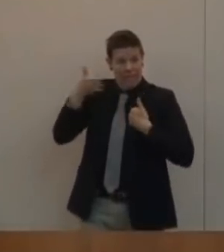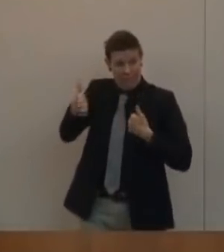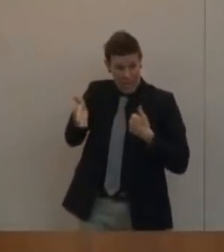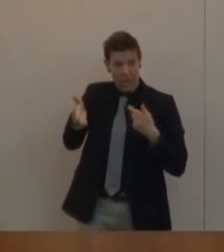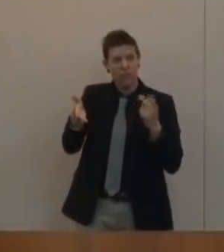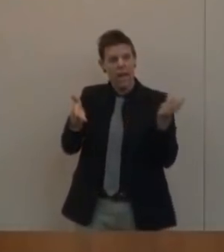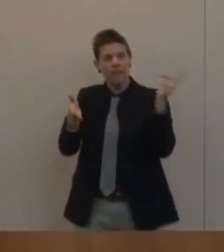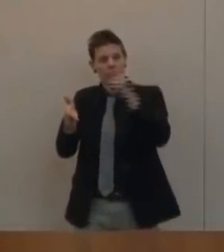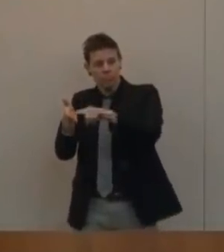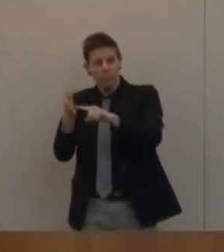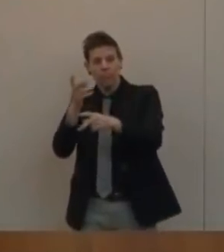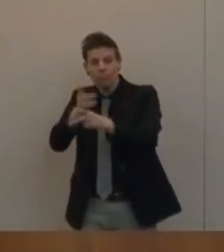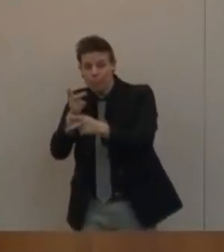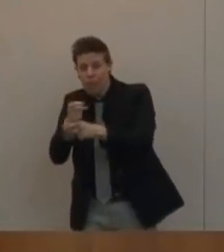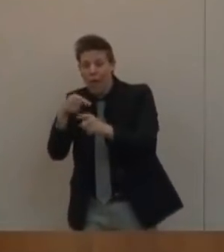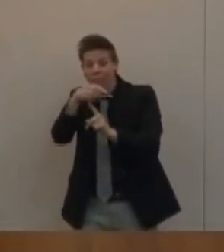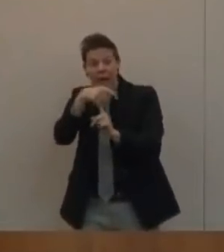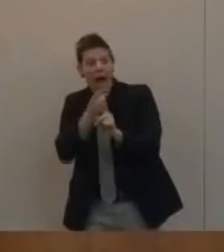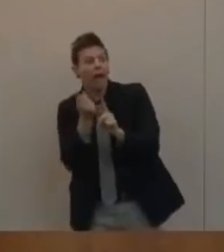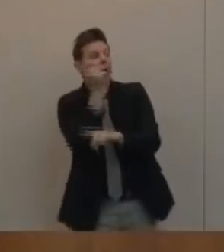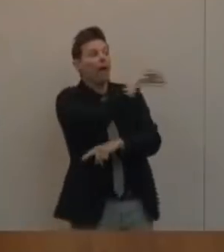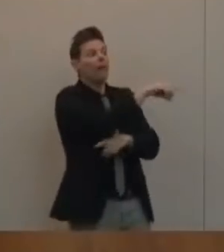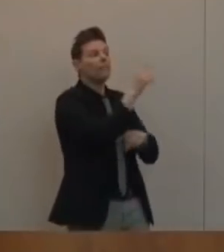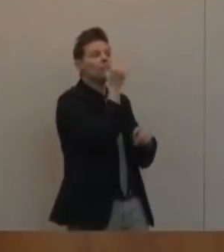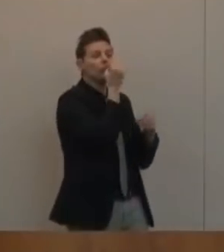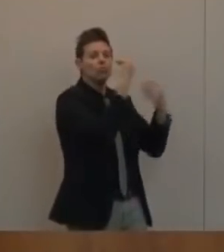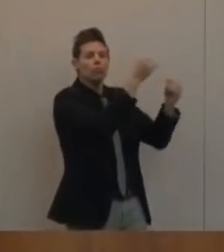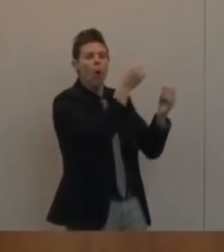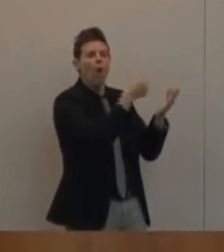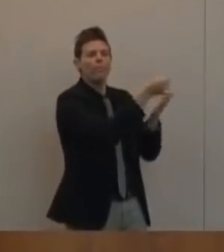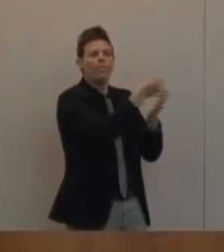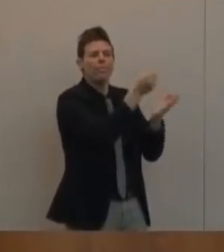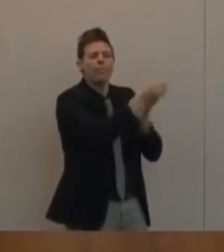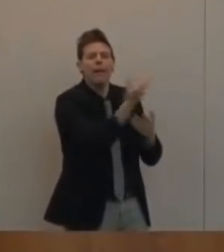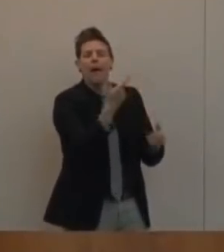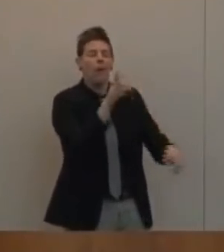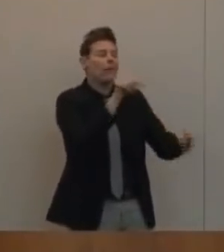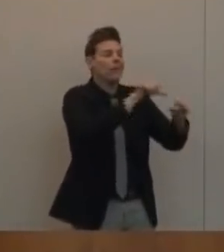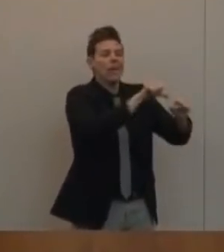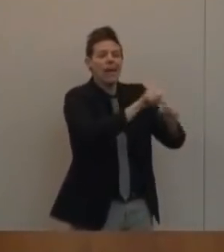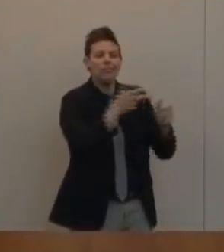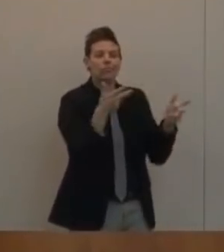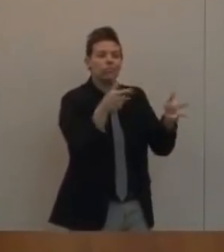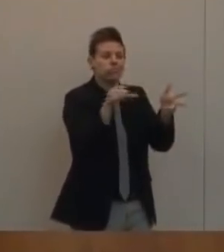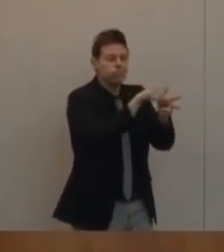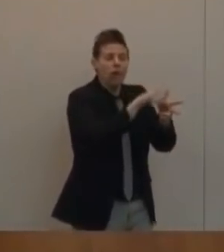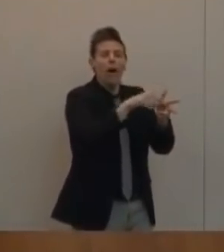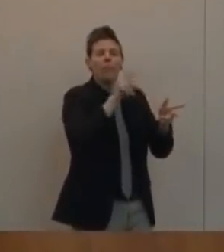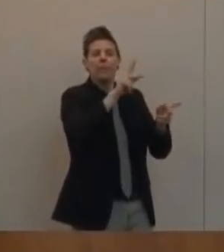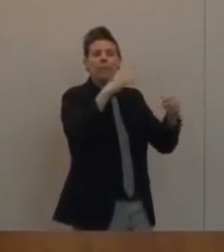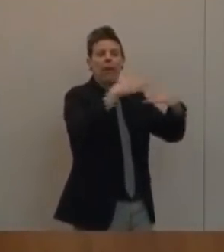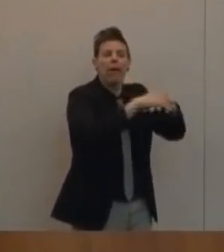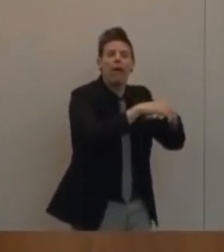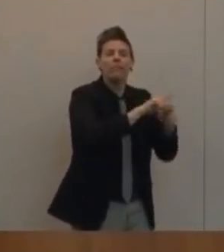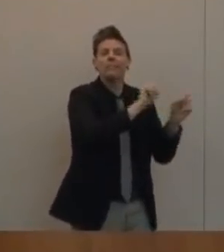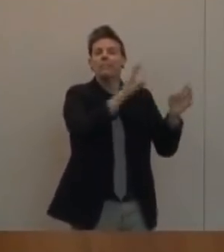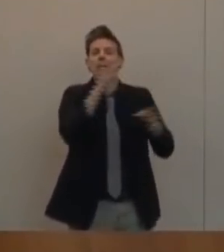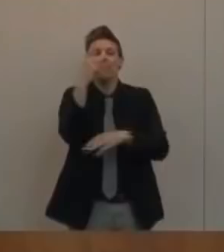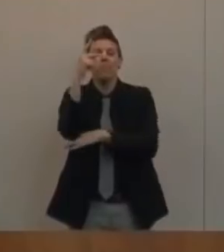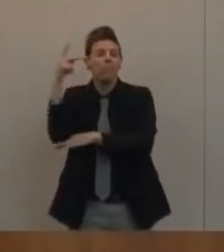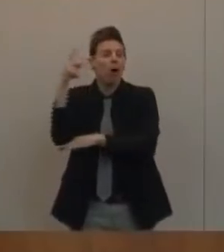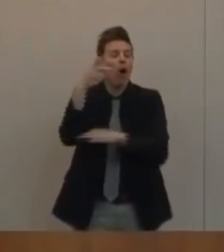grocery stores where too many people have been, and have been at a gas station where too many people have been at a park where too many people have